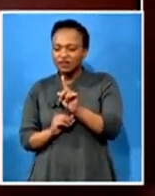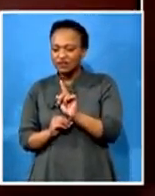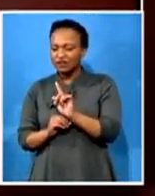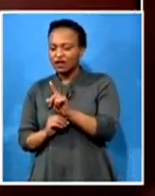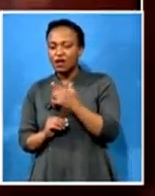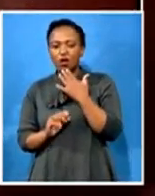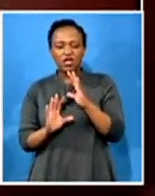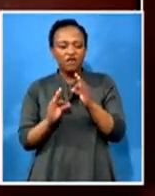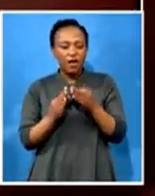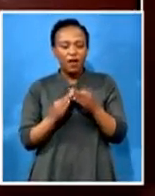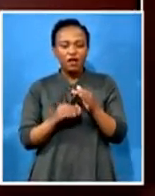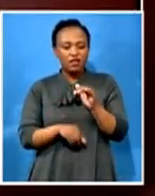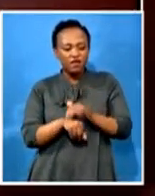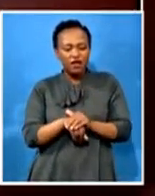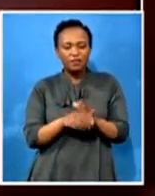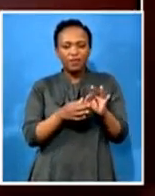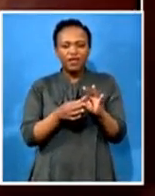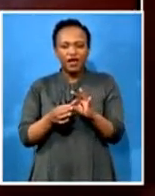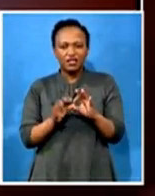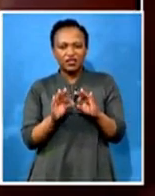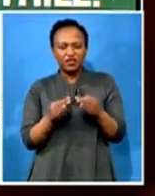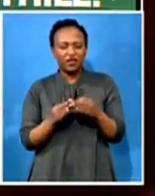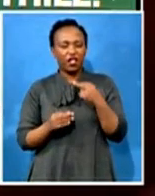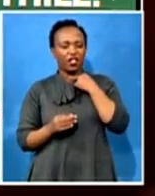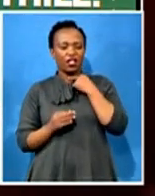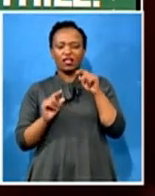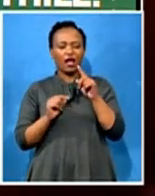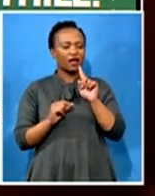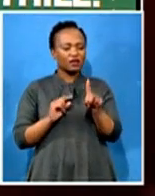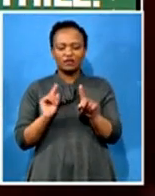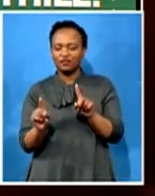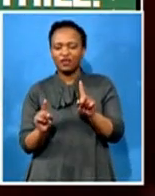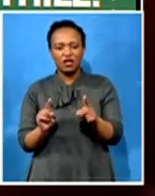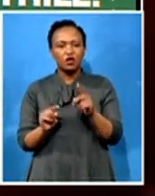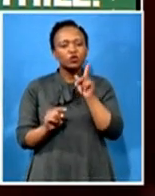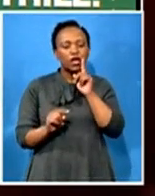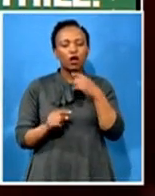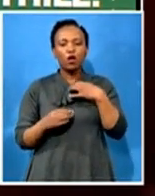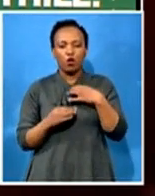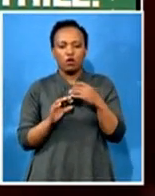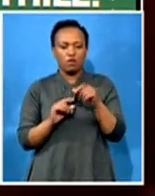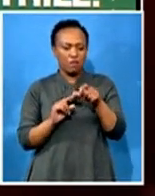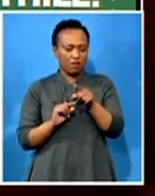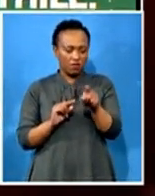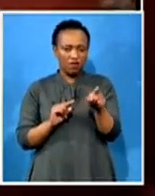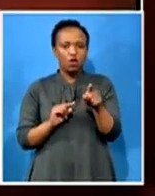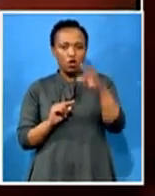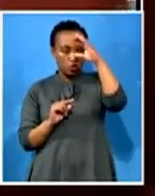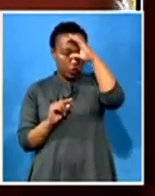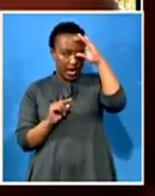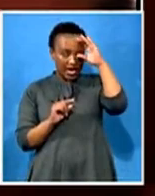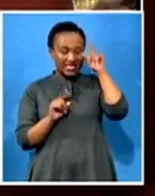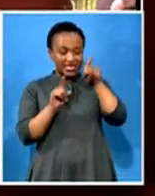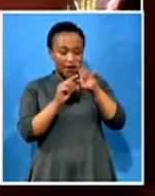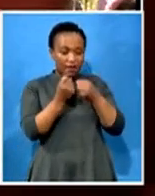virus, cannot come and be with their nearest and dearest. Nurses are providing that support, and then nurses have their own families